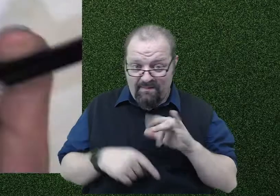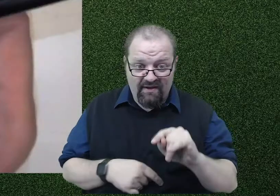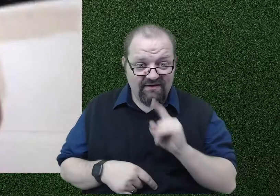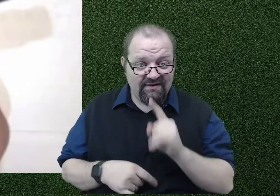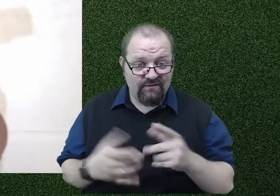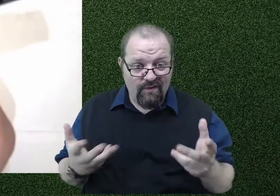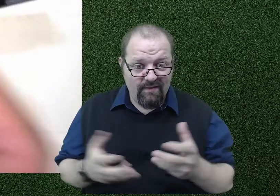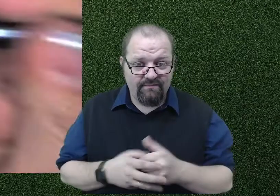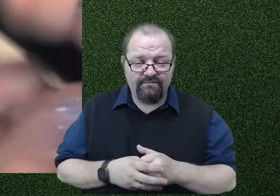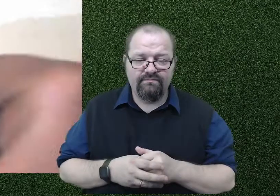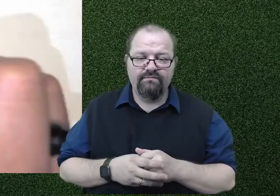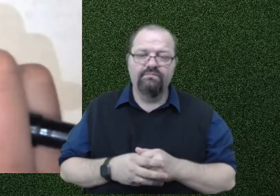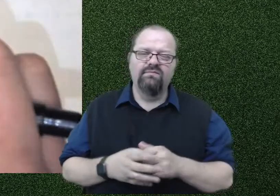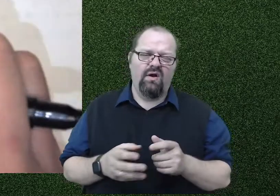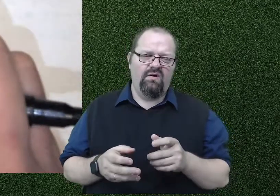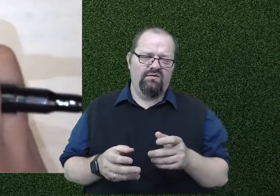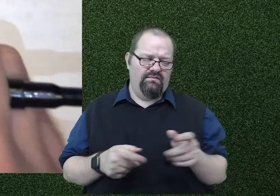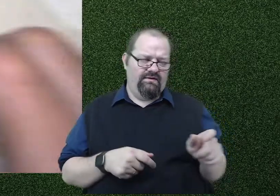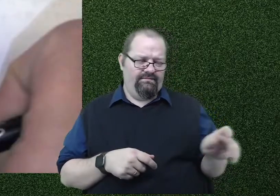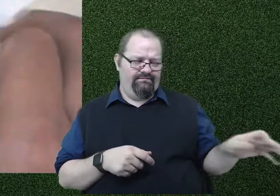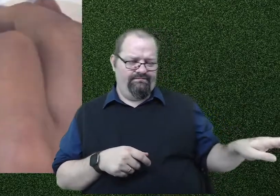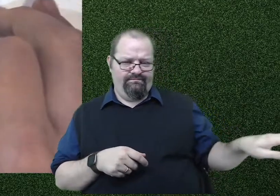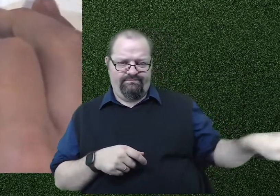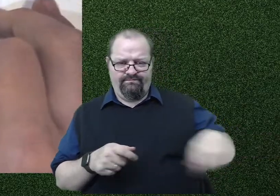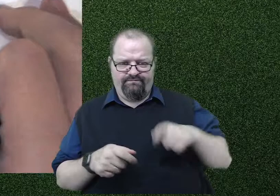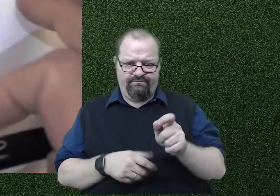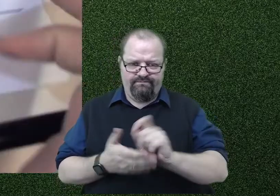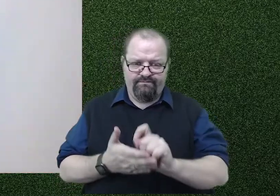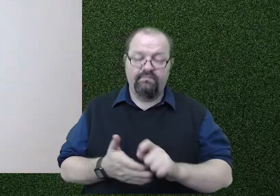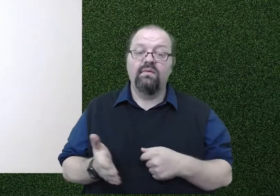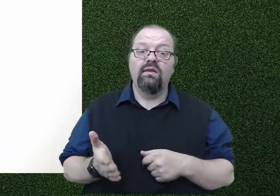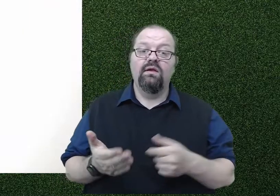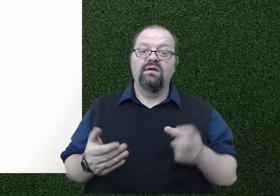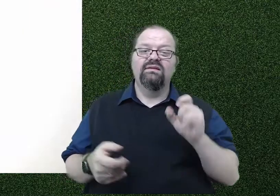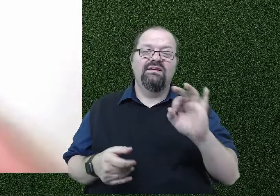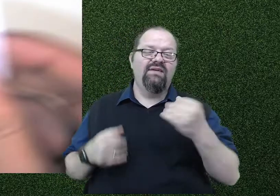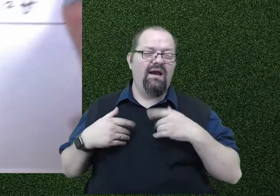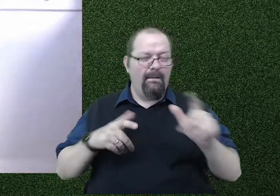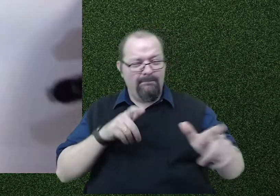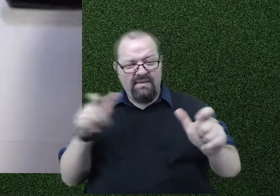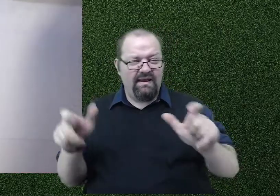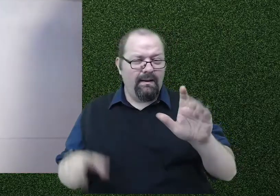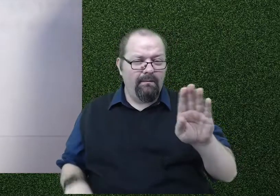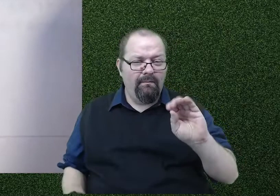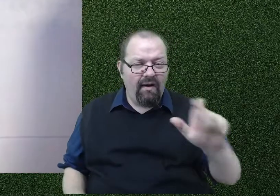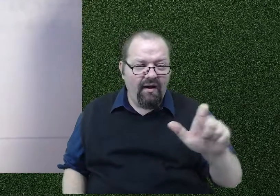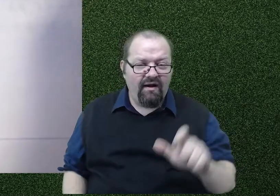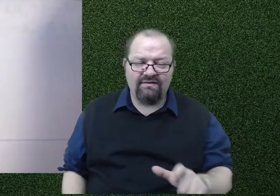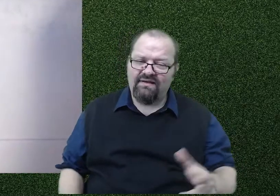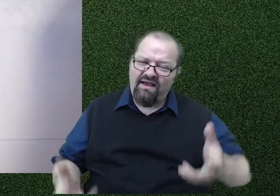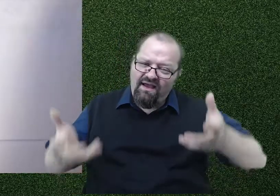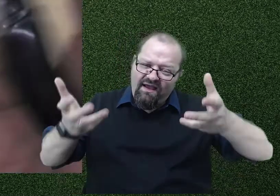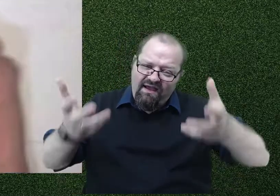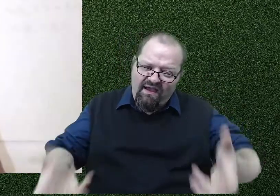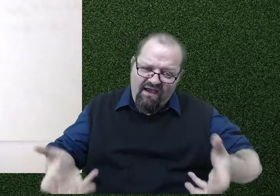is in terms of moving, actually. Let's say I've got a big old box. It's heavy.